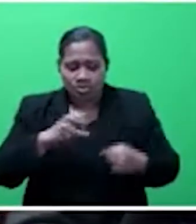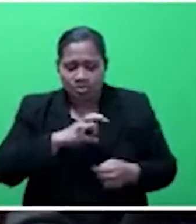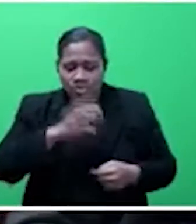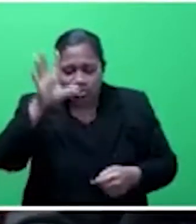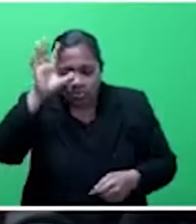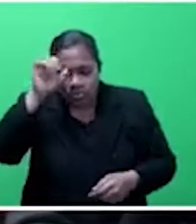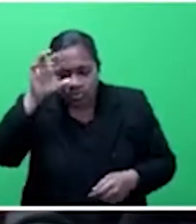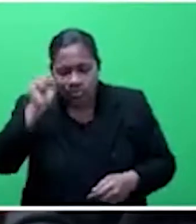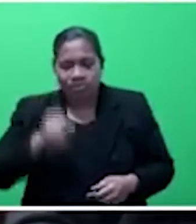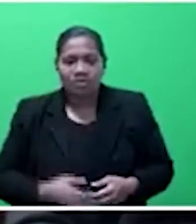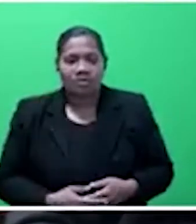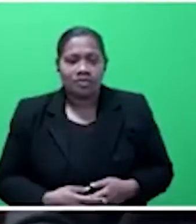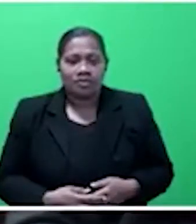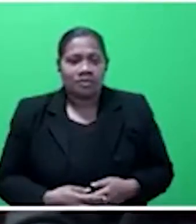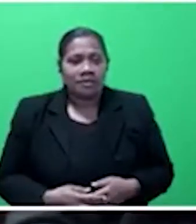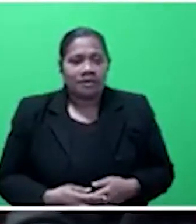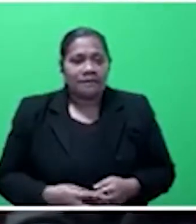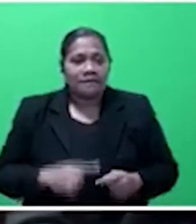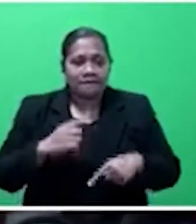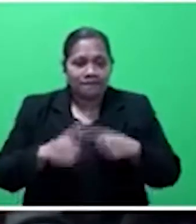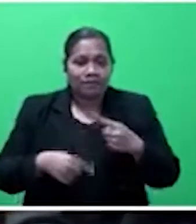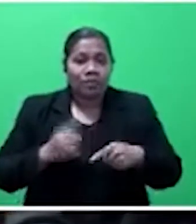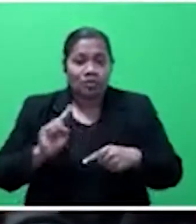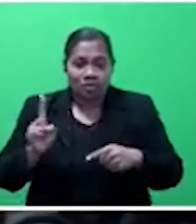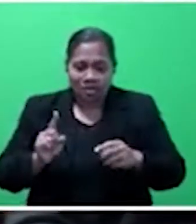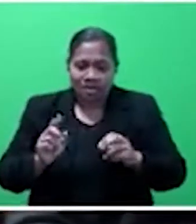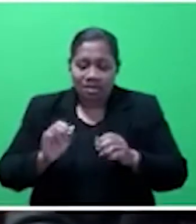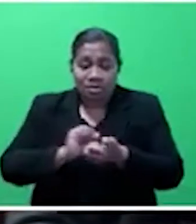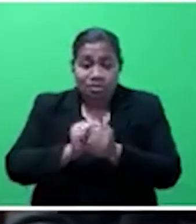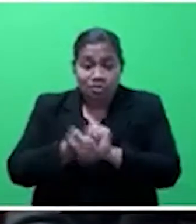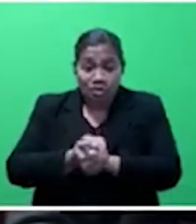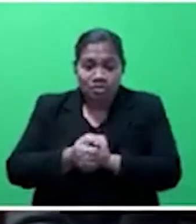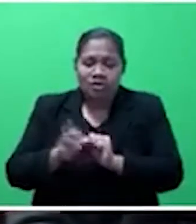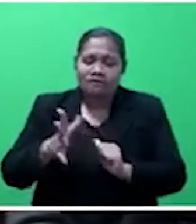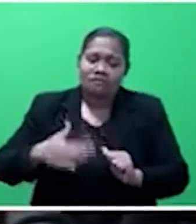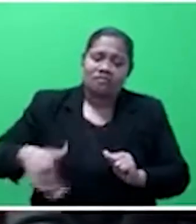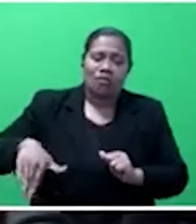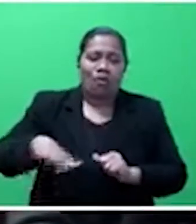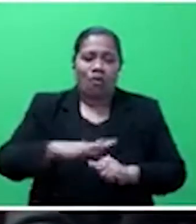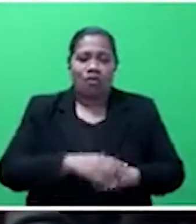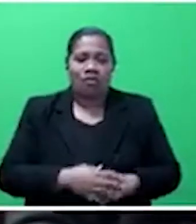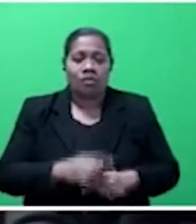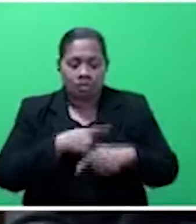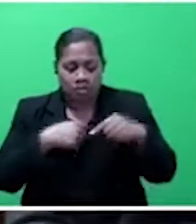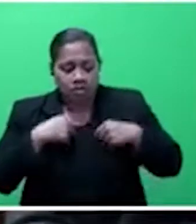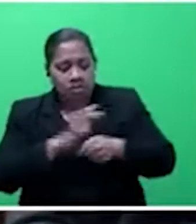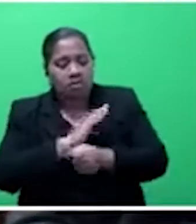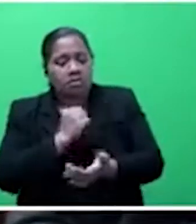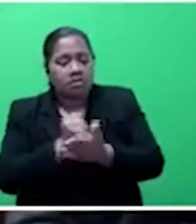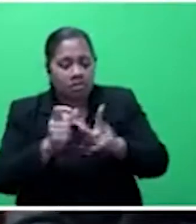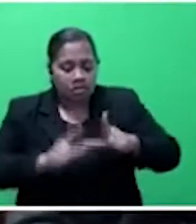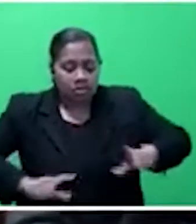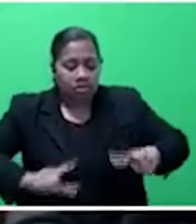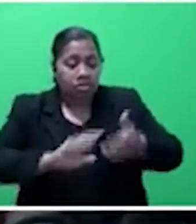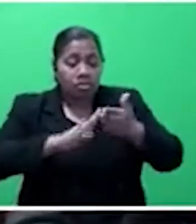picture that is sport is for all. Mr. Speaker said we will ensure that our local communities